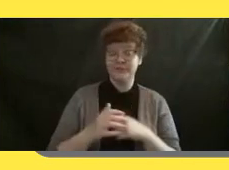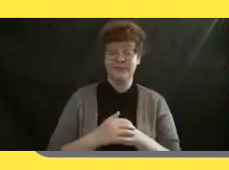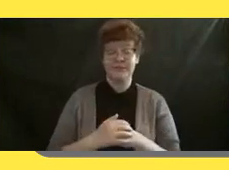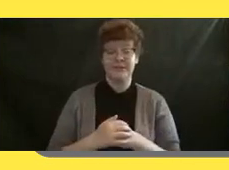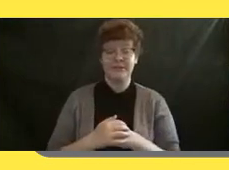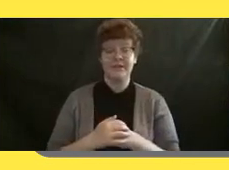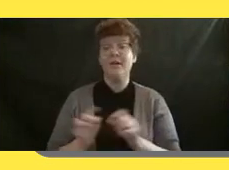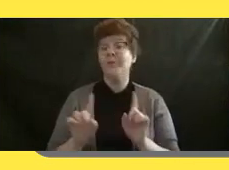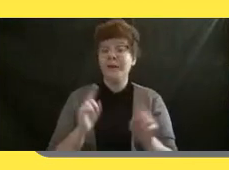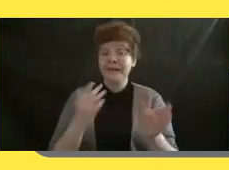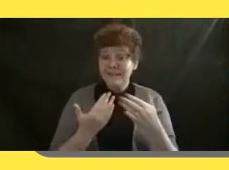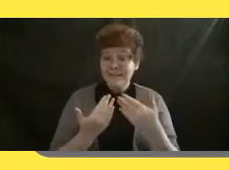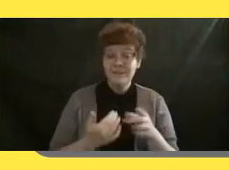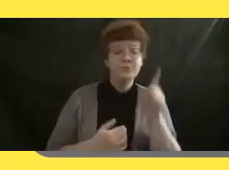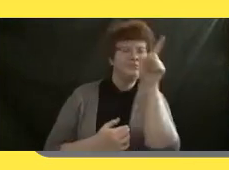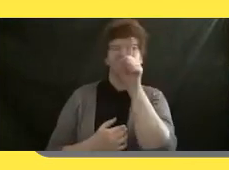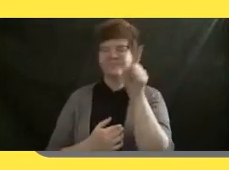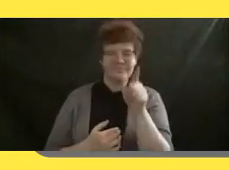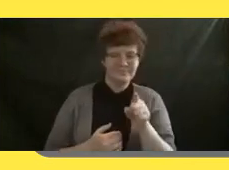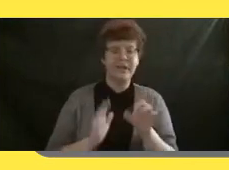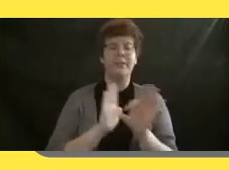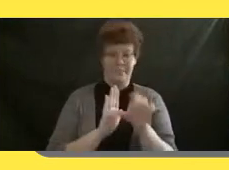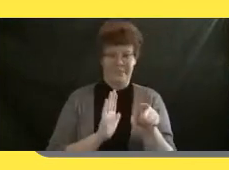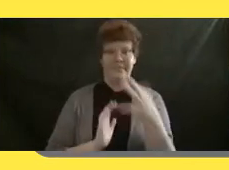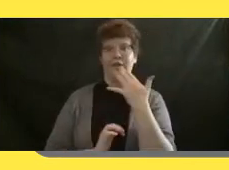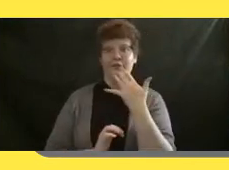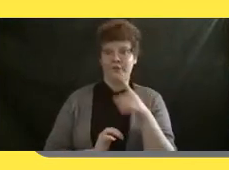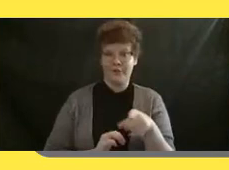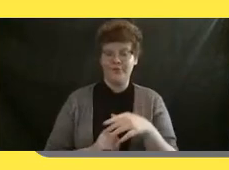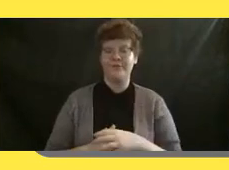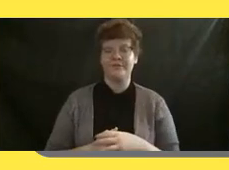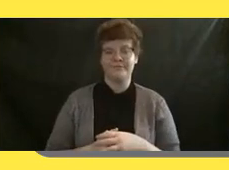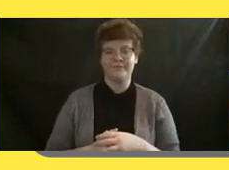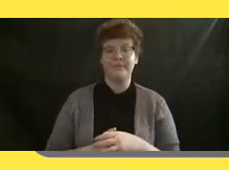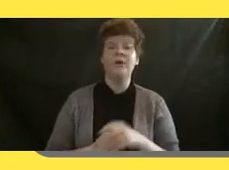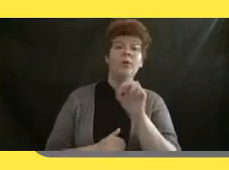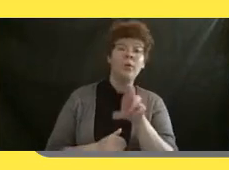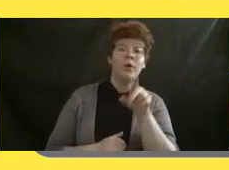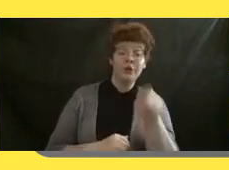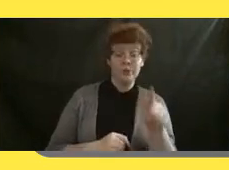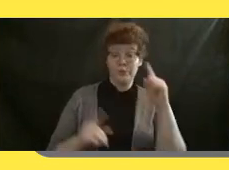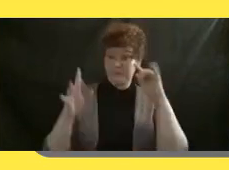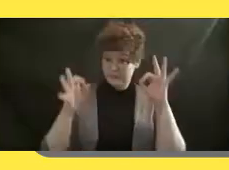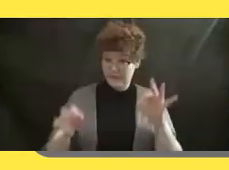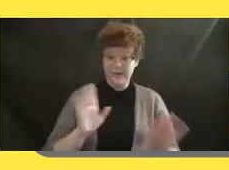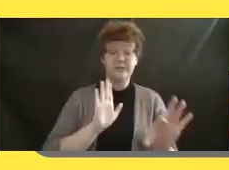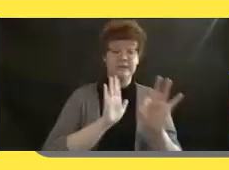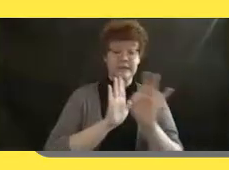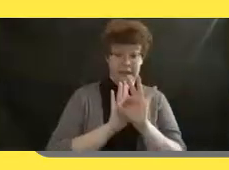that you want, or once you have selected them, then you put in the color that you need. So I want to put